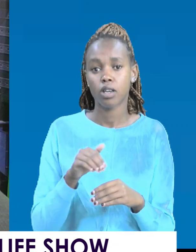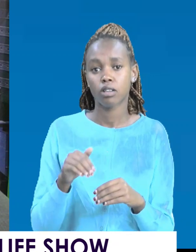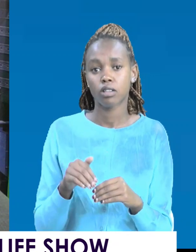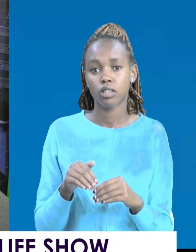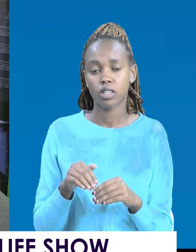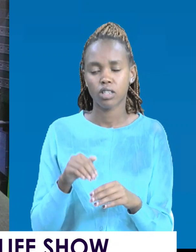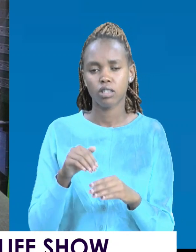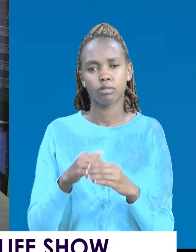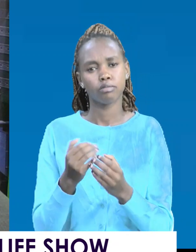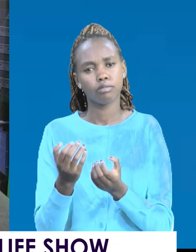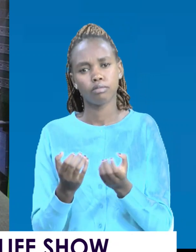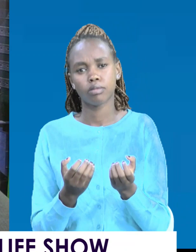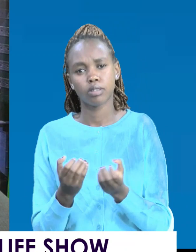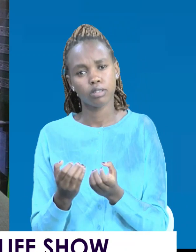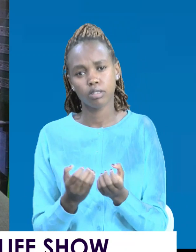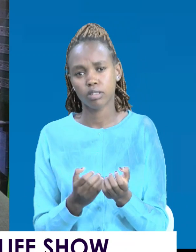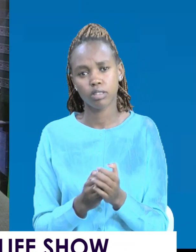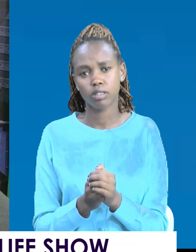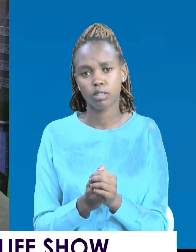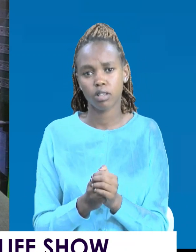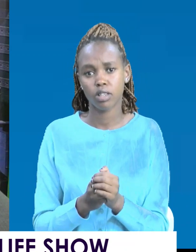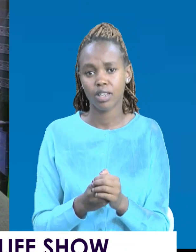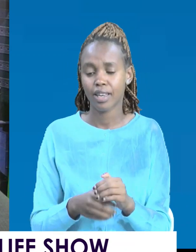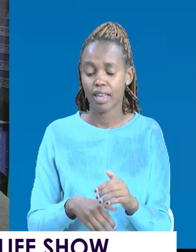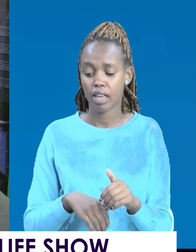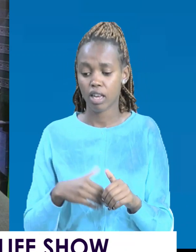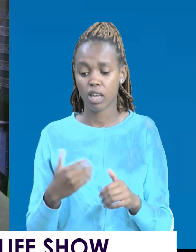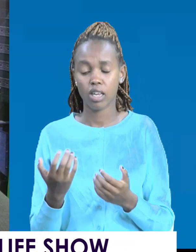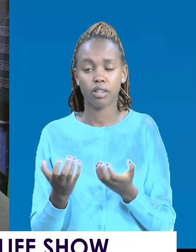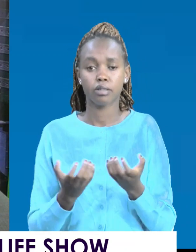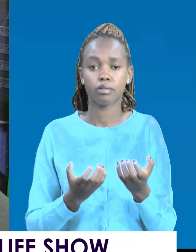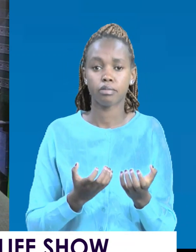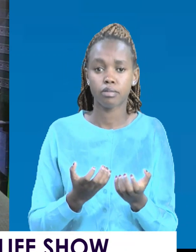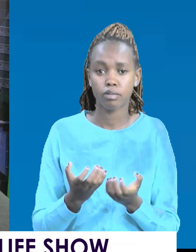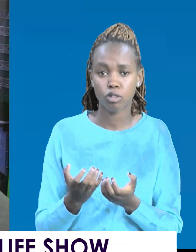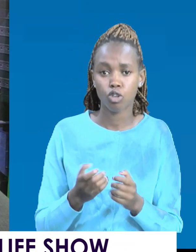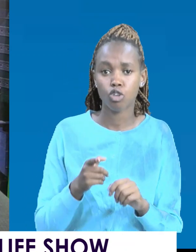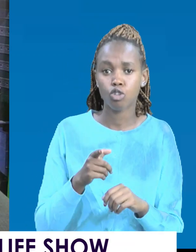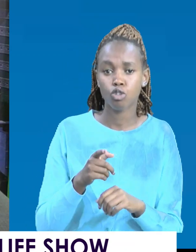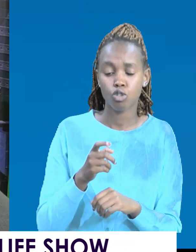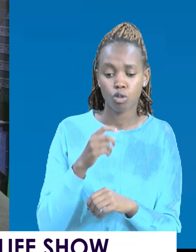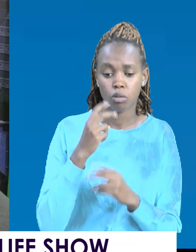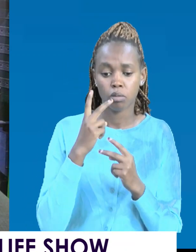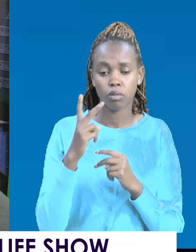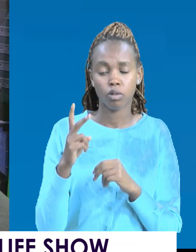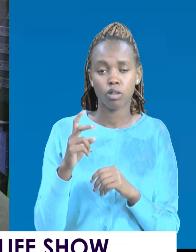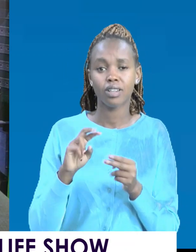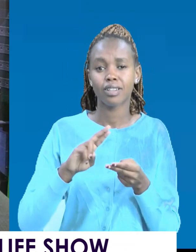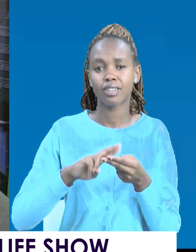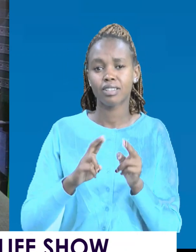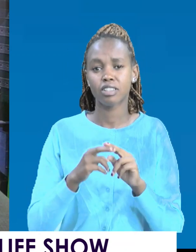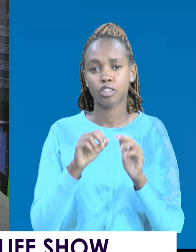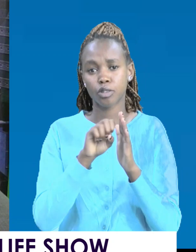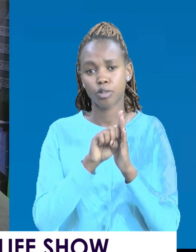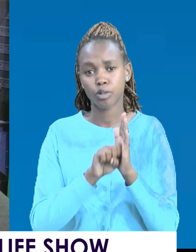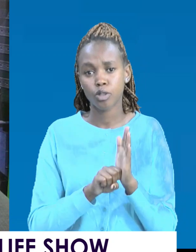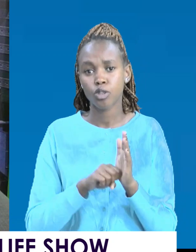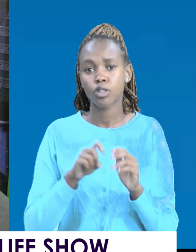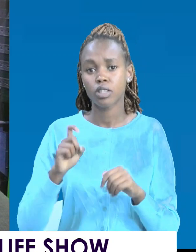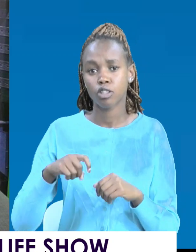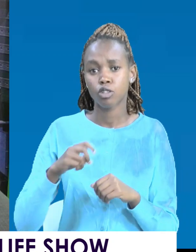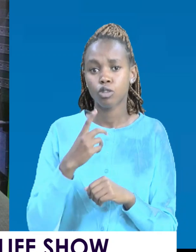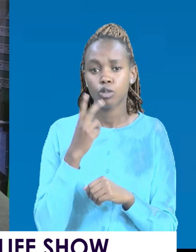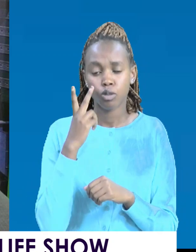with friends. Any kind of business deal you're looking for, any kind of relationship need you're looking